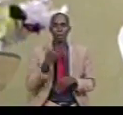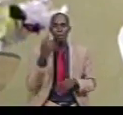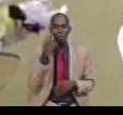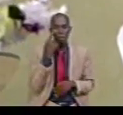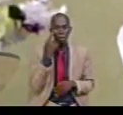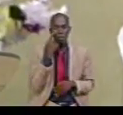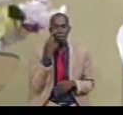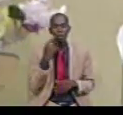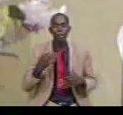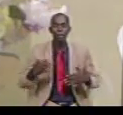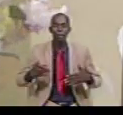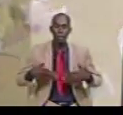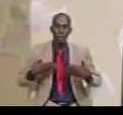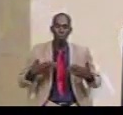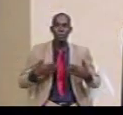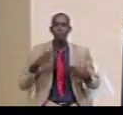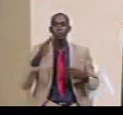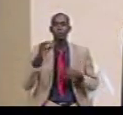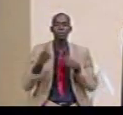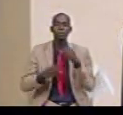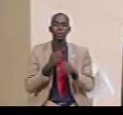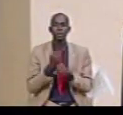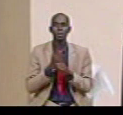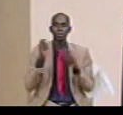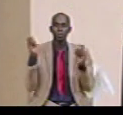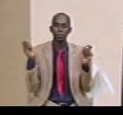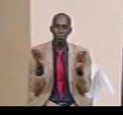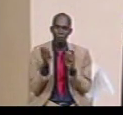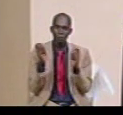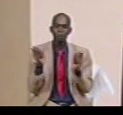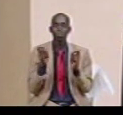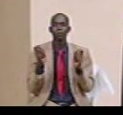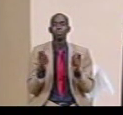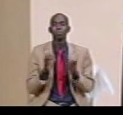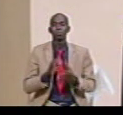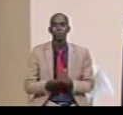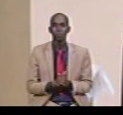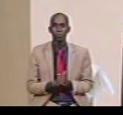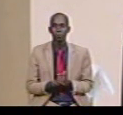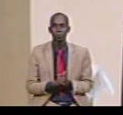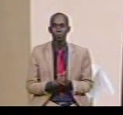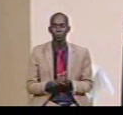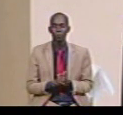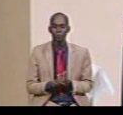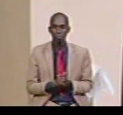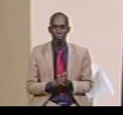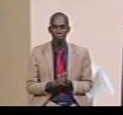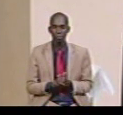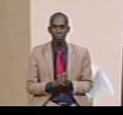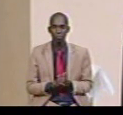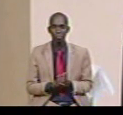Golden Jubilee, sir. Et nous disons merci de la part de la France et de toute l'Europe.